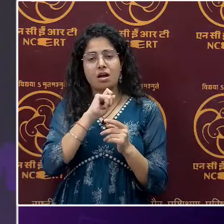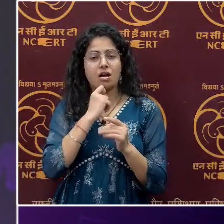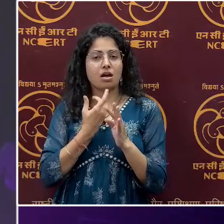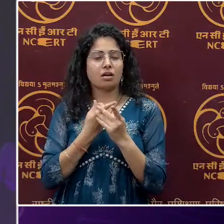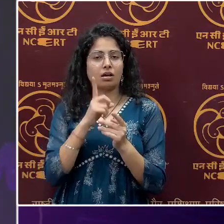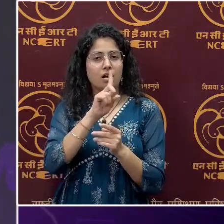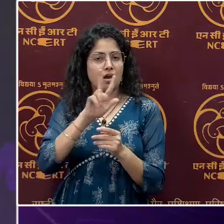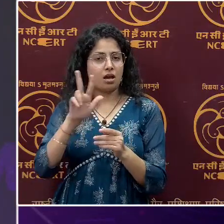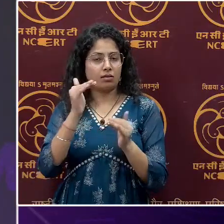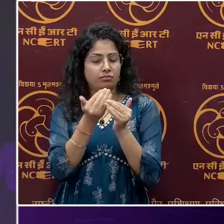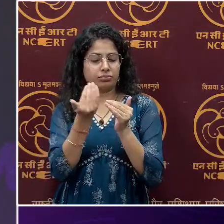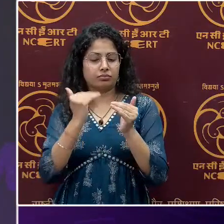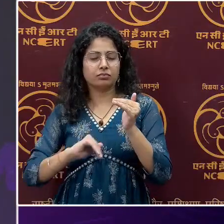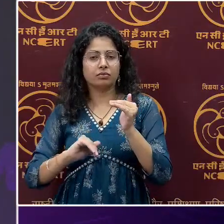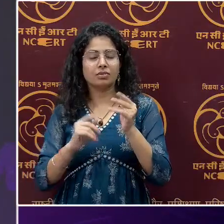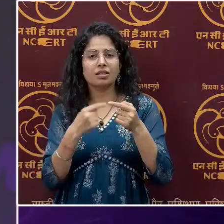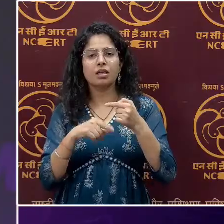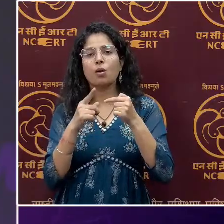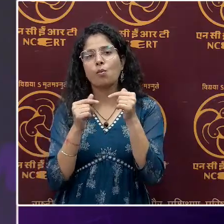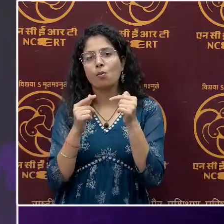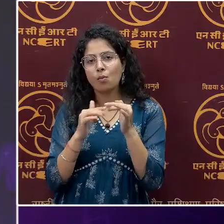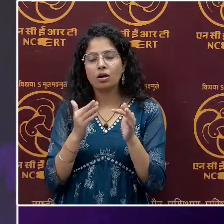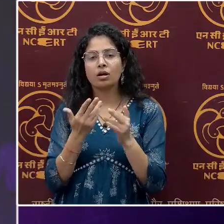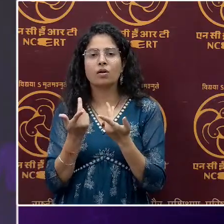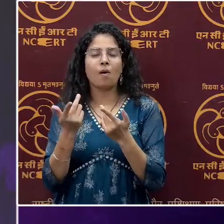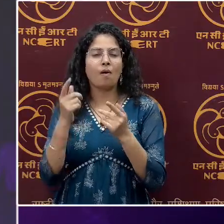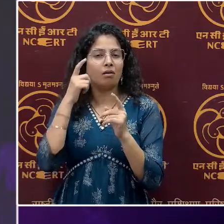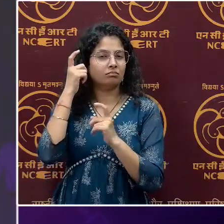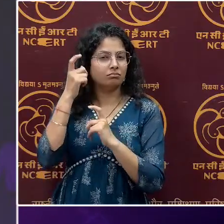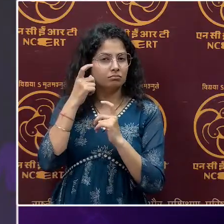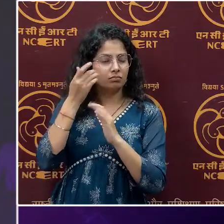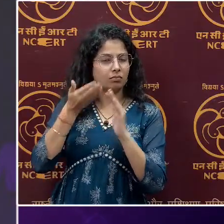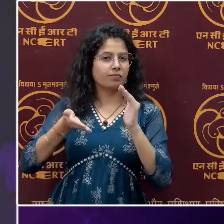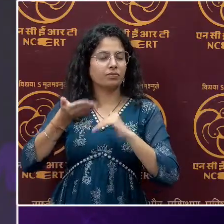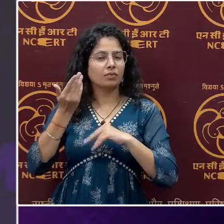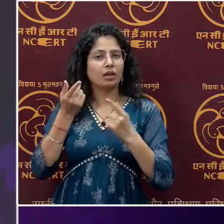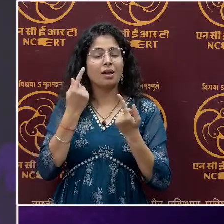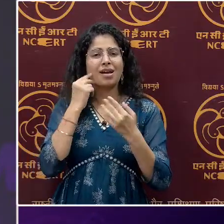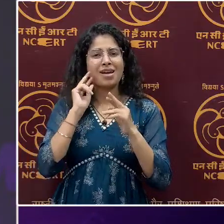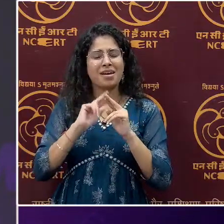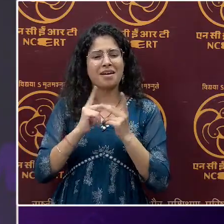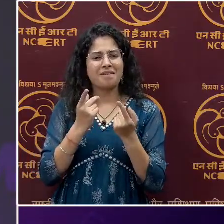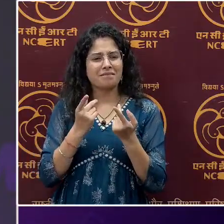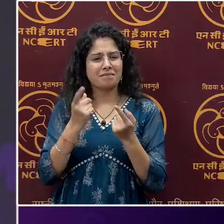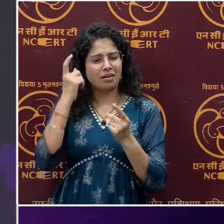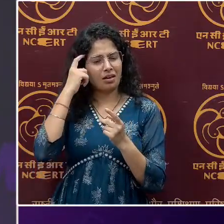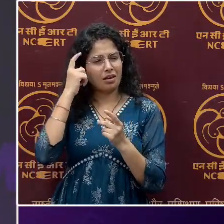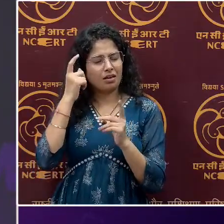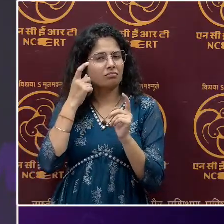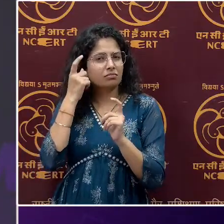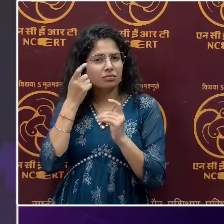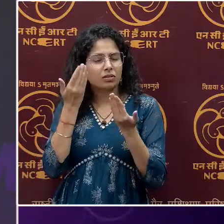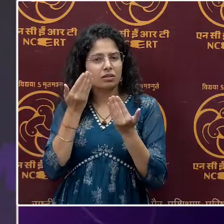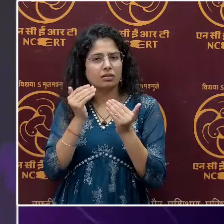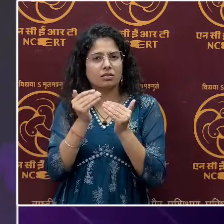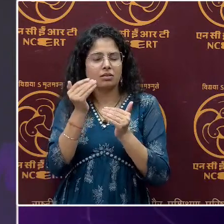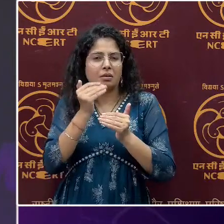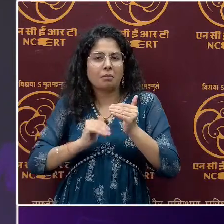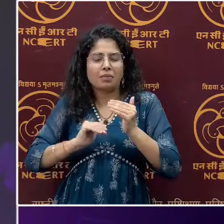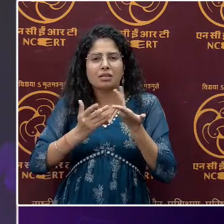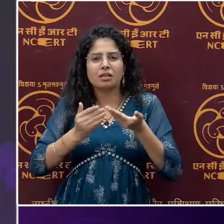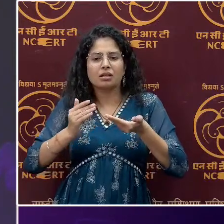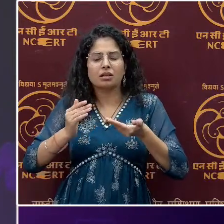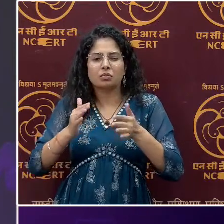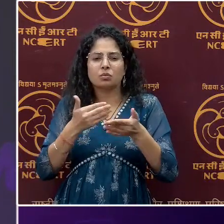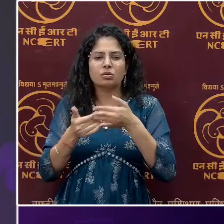18 years age of vote, age of rational thinking, and before the age of rational thinking, how someone can choose their partner,